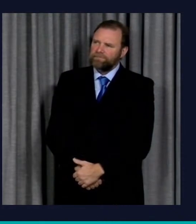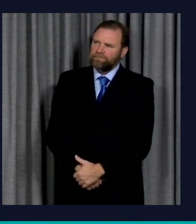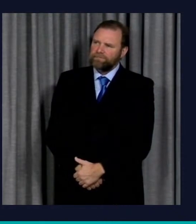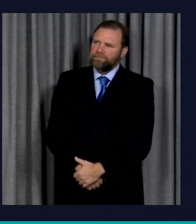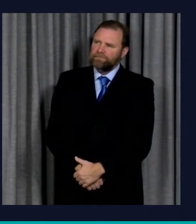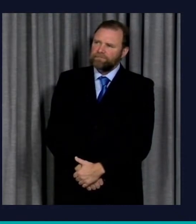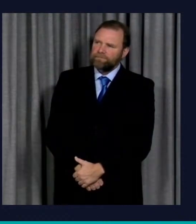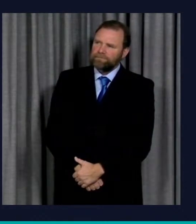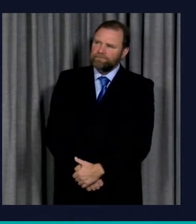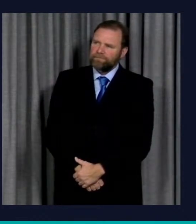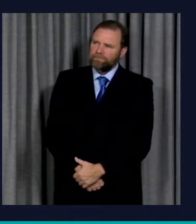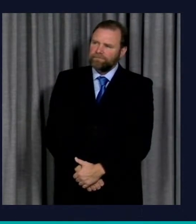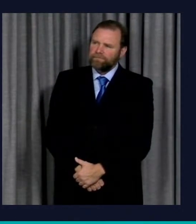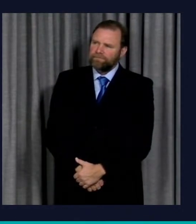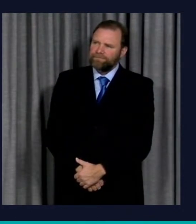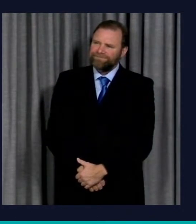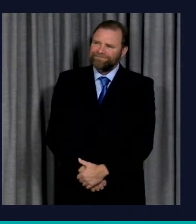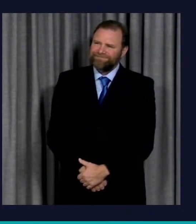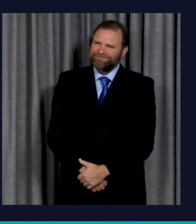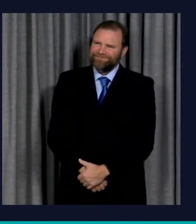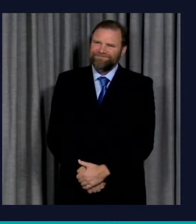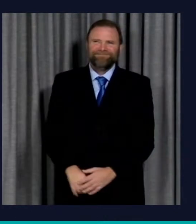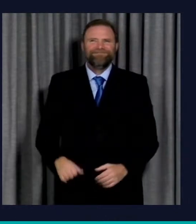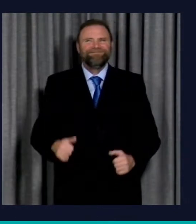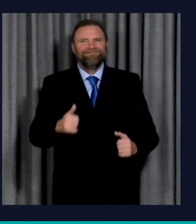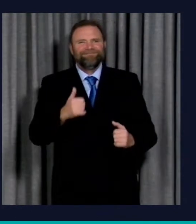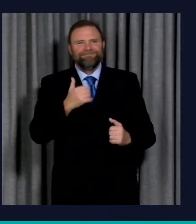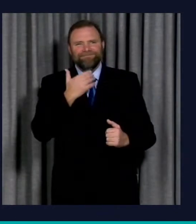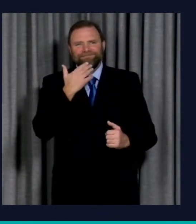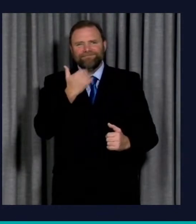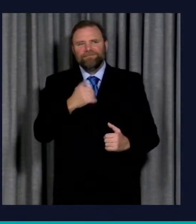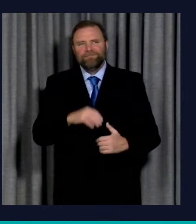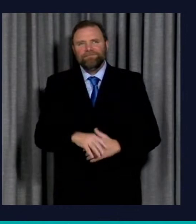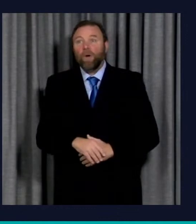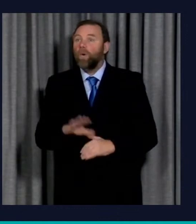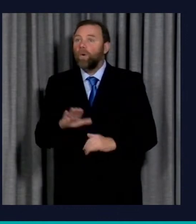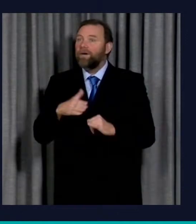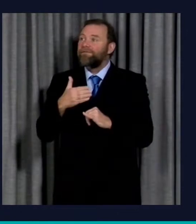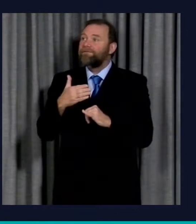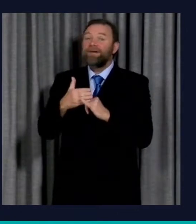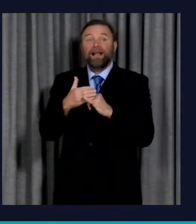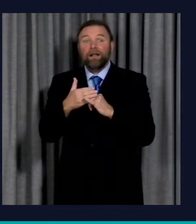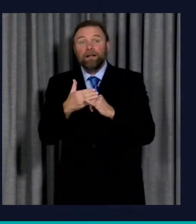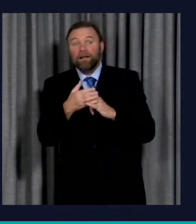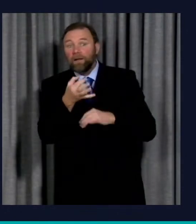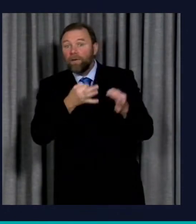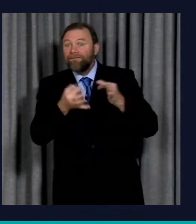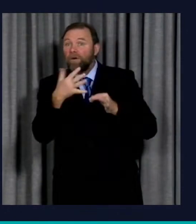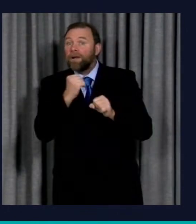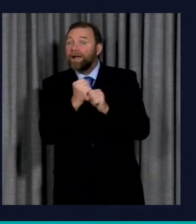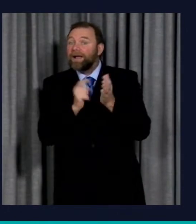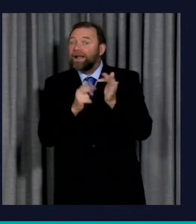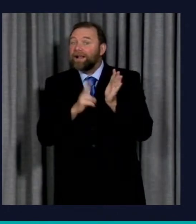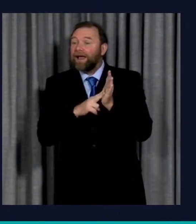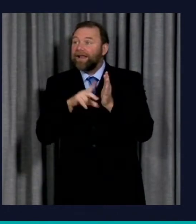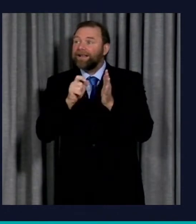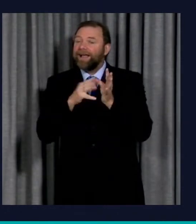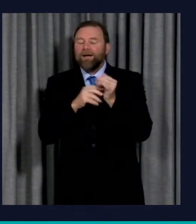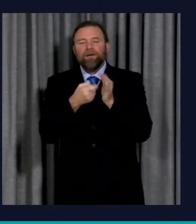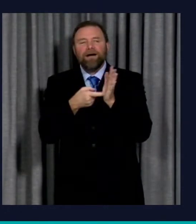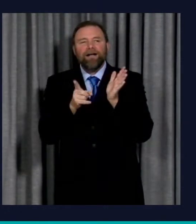saff. Diolch yn fawr. Oh, Glenn, sorry, finally, Glenn Campbell